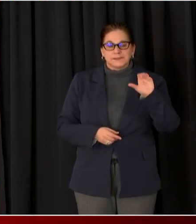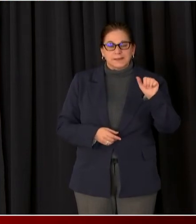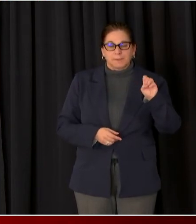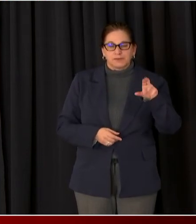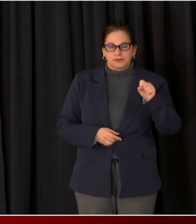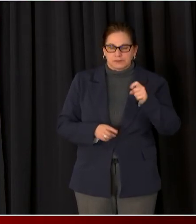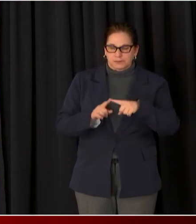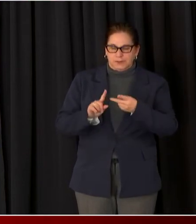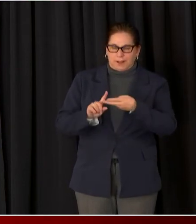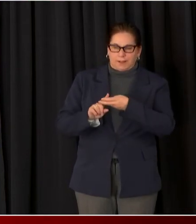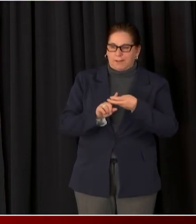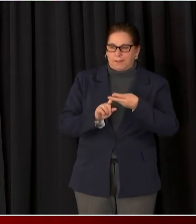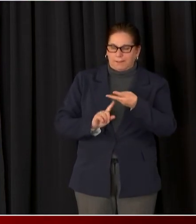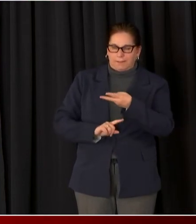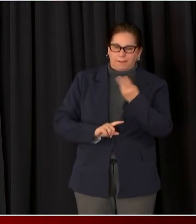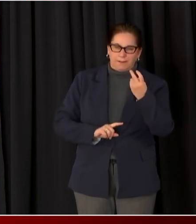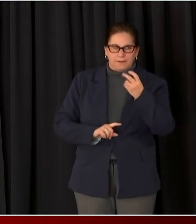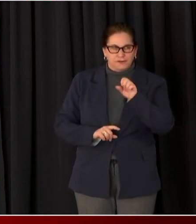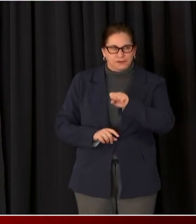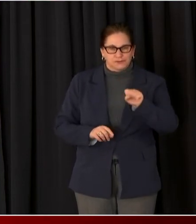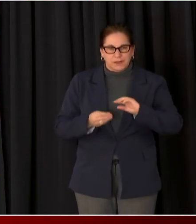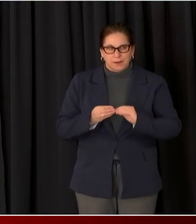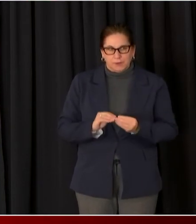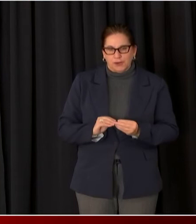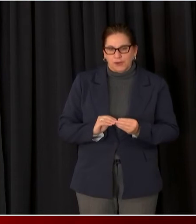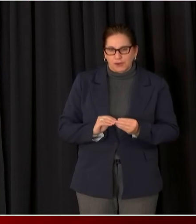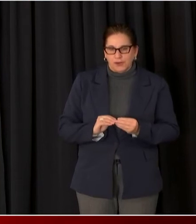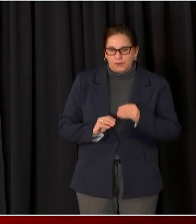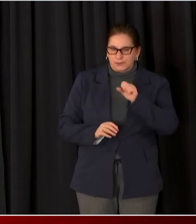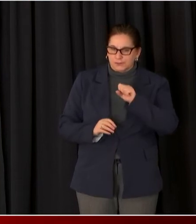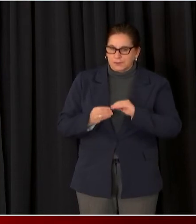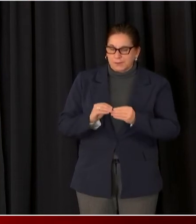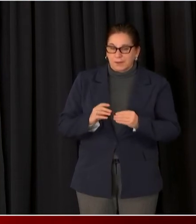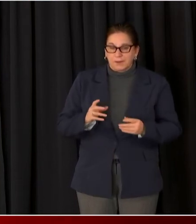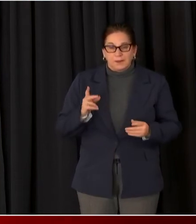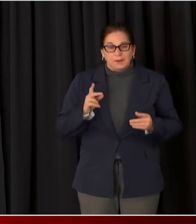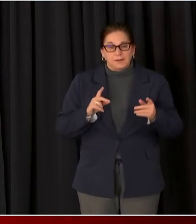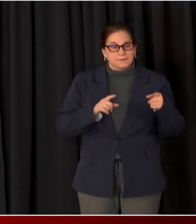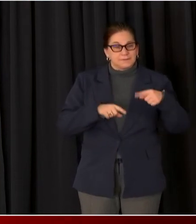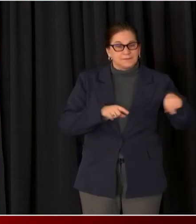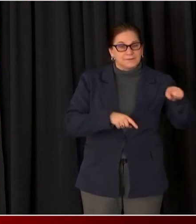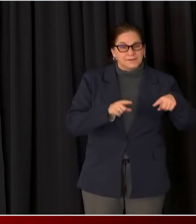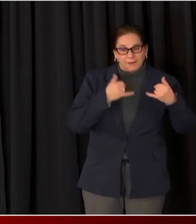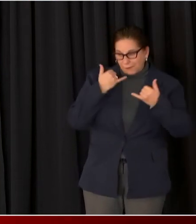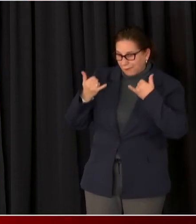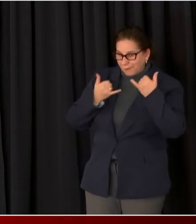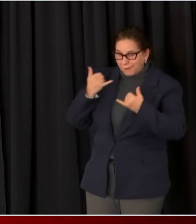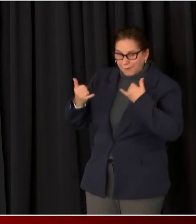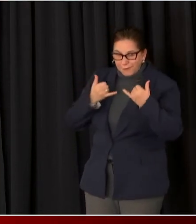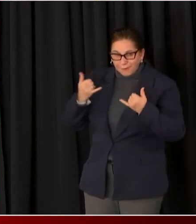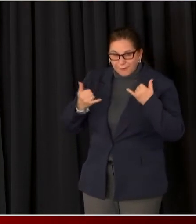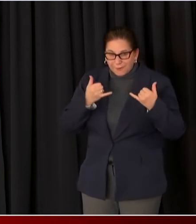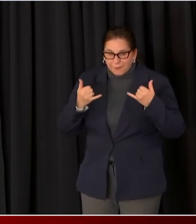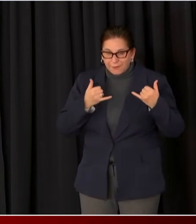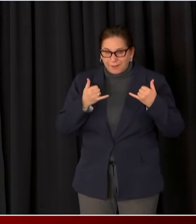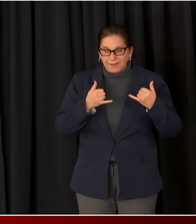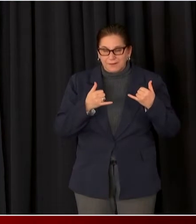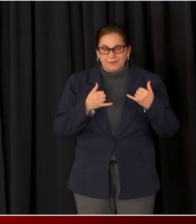really playing out by scammers calling cell phone numbers from a variety of